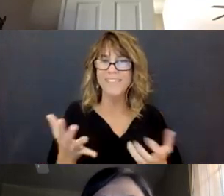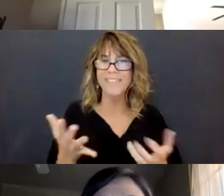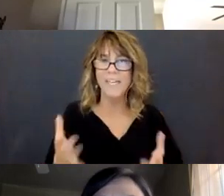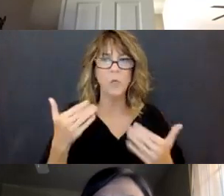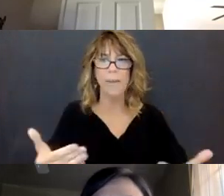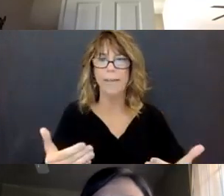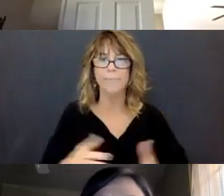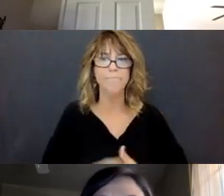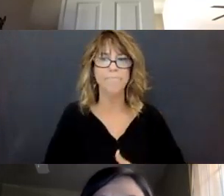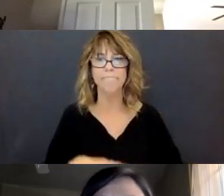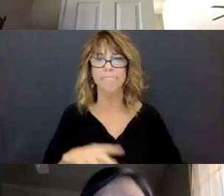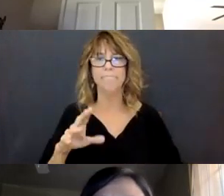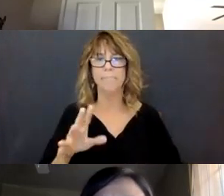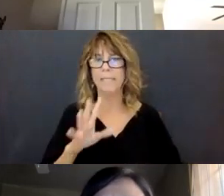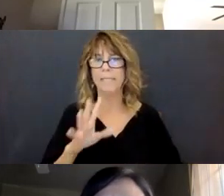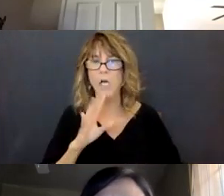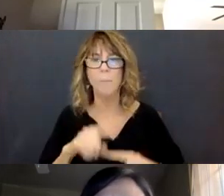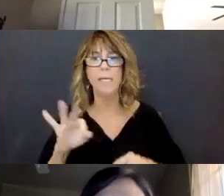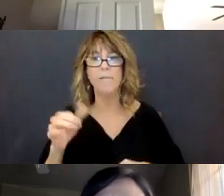have questions or follow up.